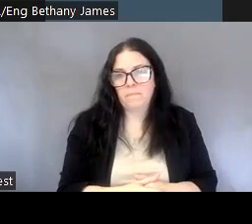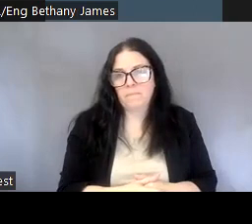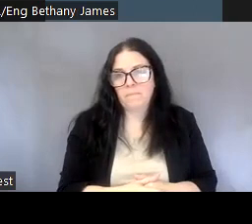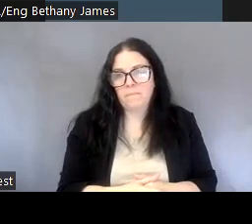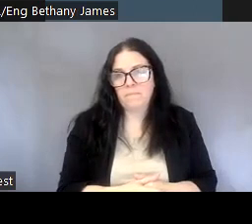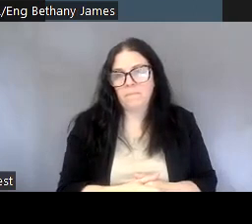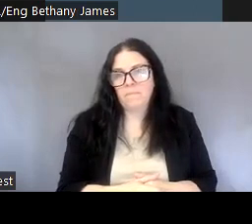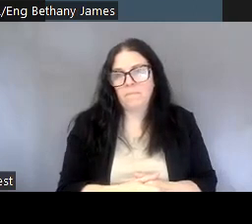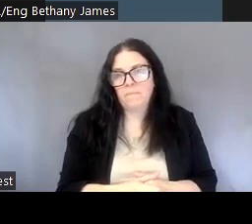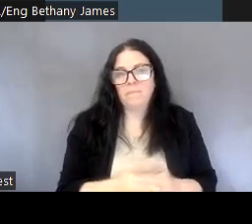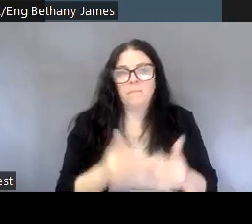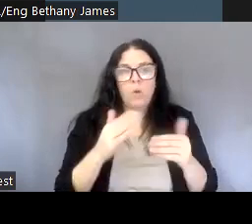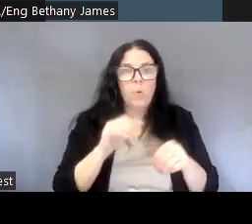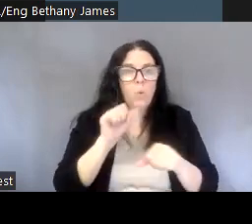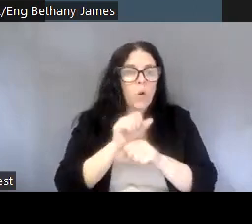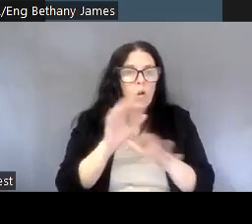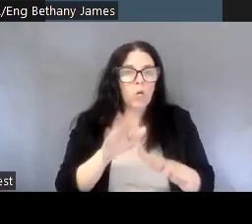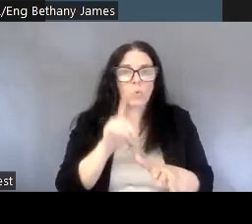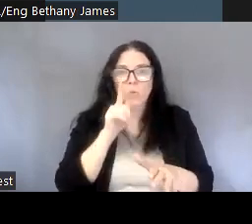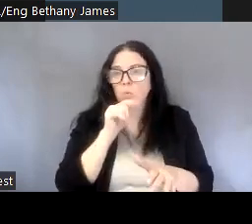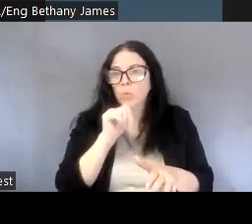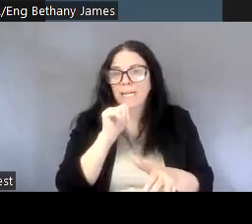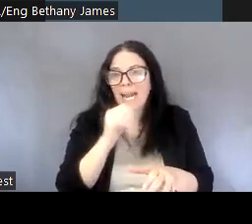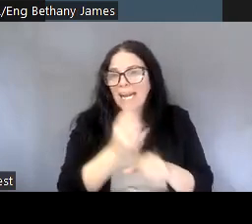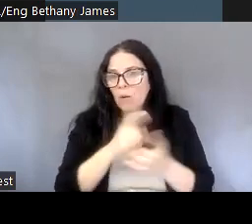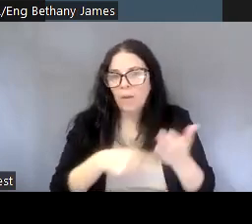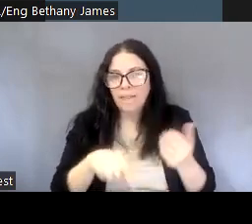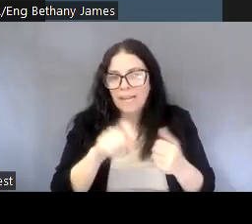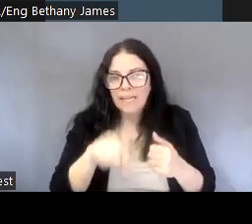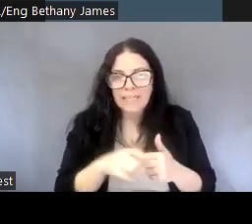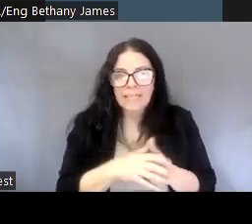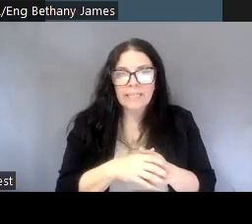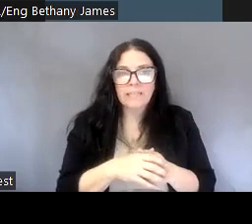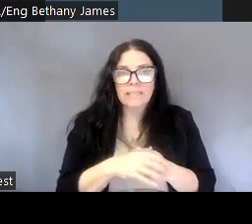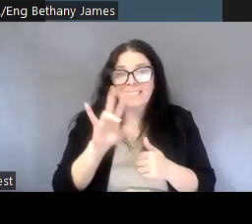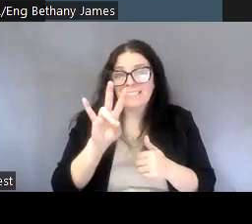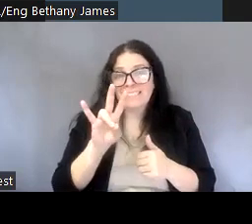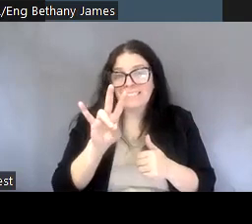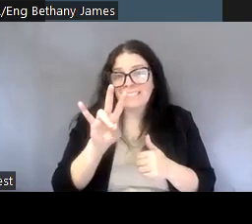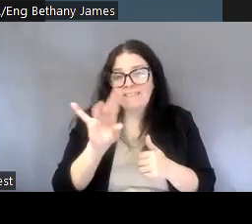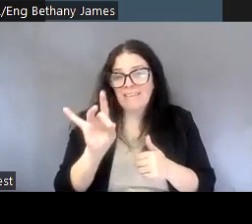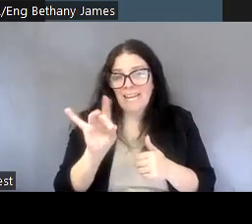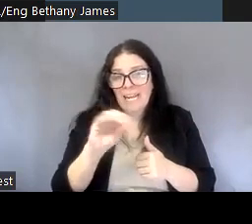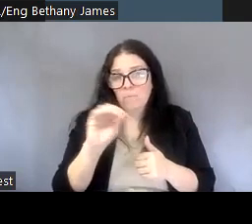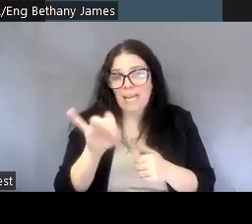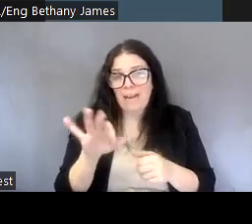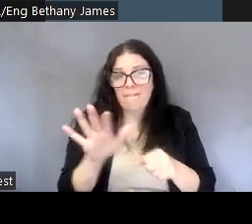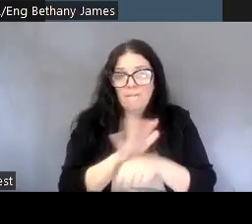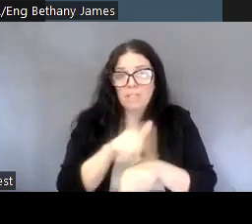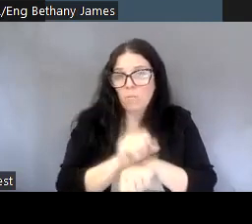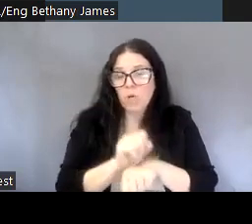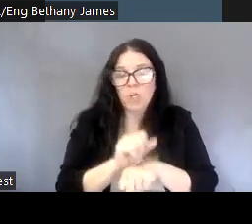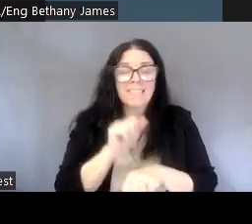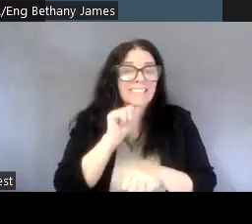Workers who are not getting the help they need. 78% of full-time workers do not seek treatment, right?